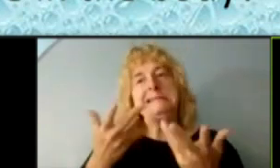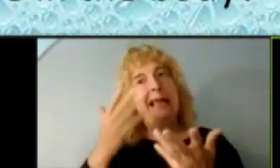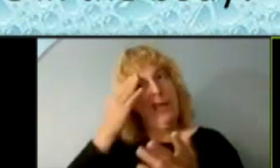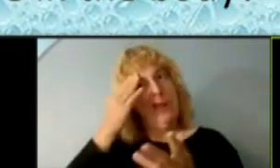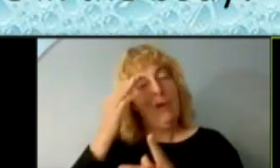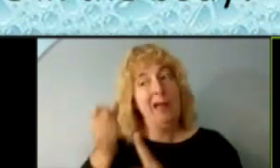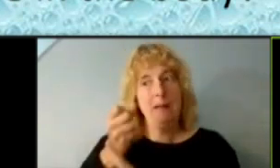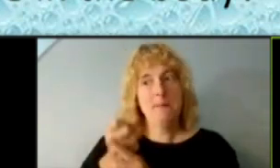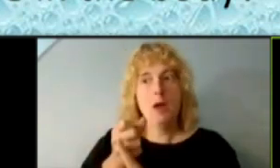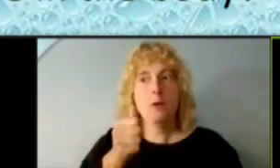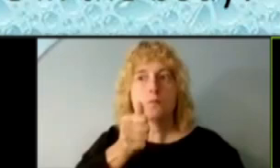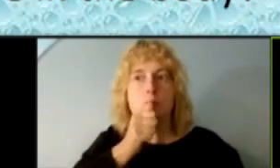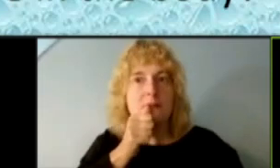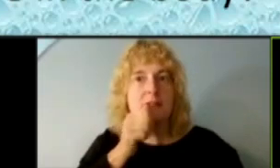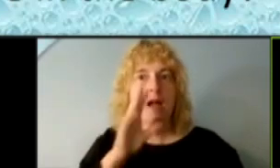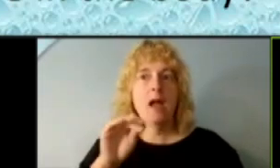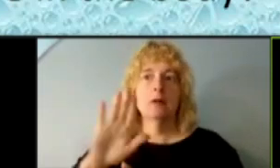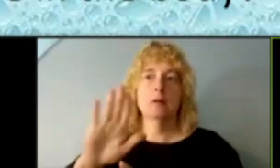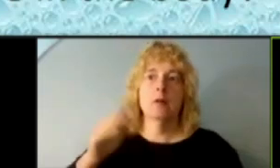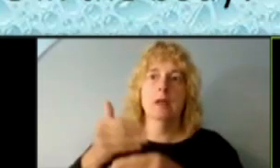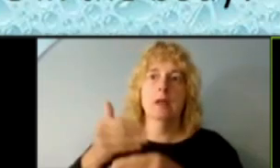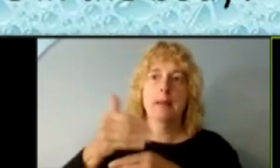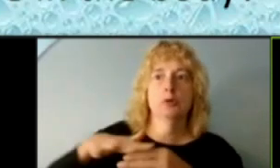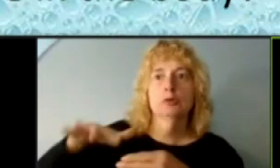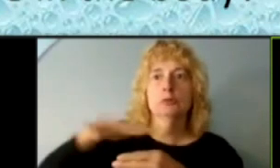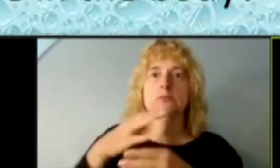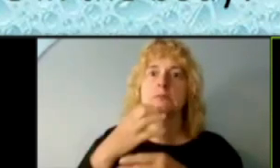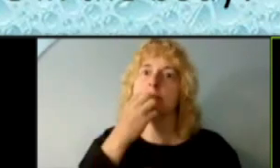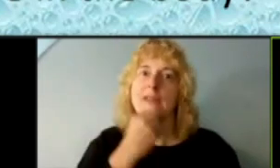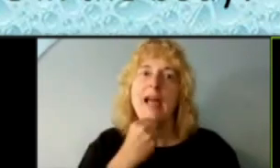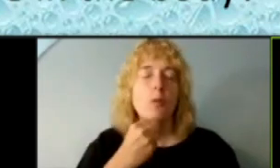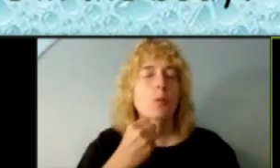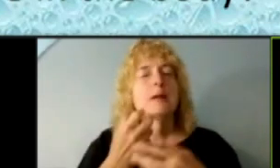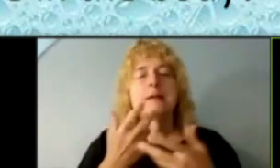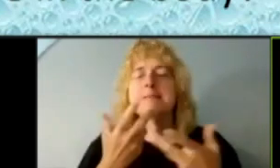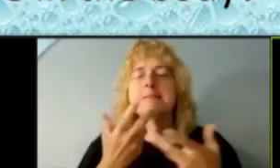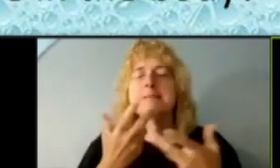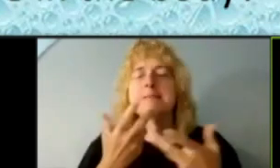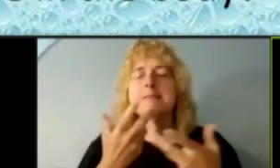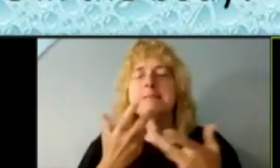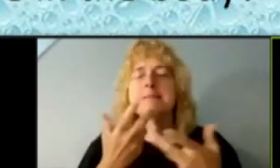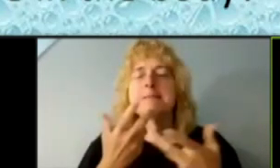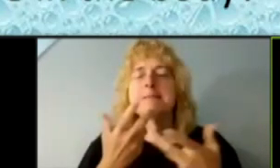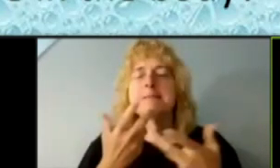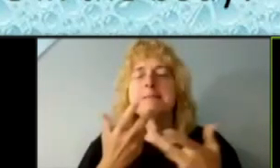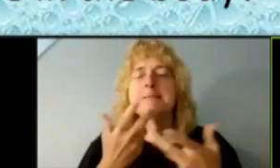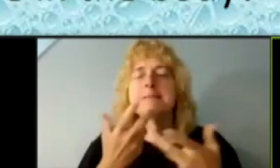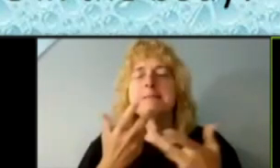impacted by these investigations. We're planning to discuss these issues in the neighborhood